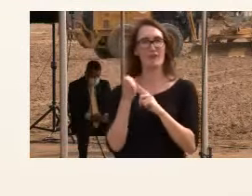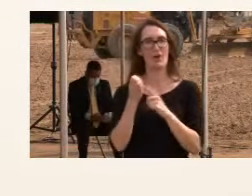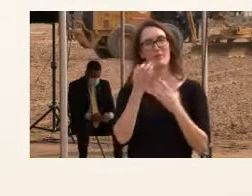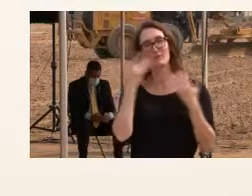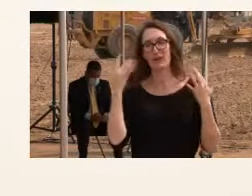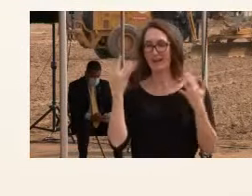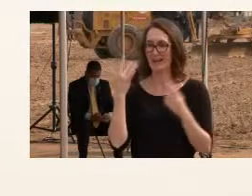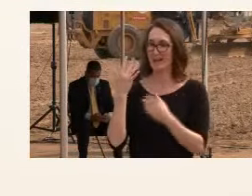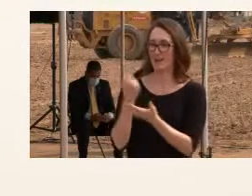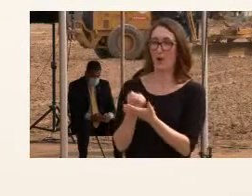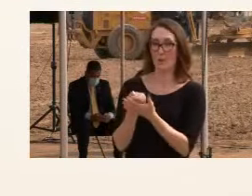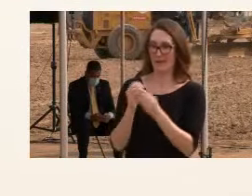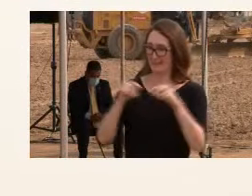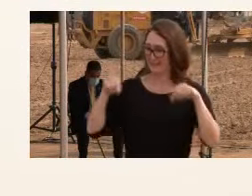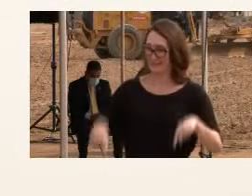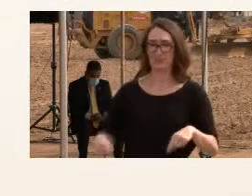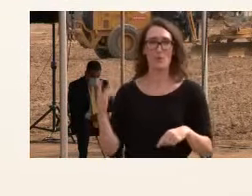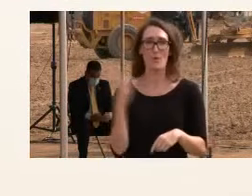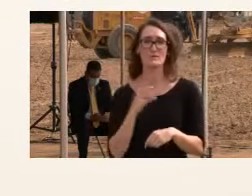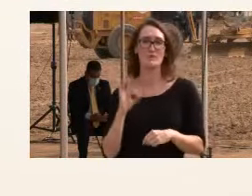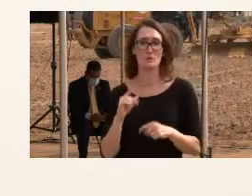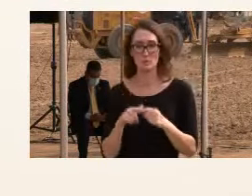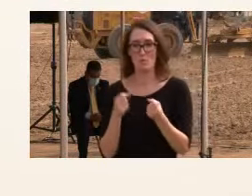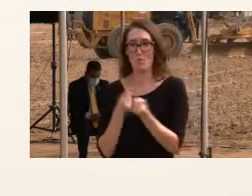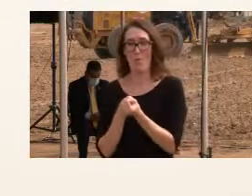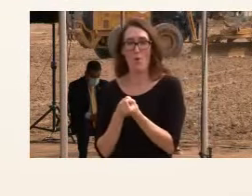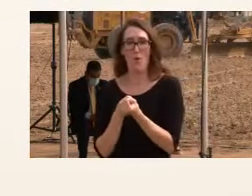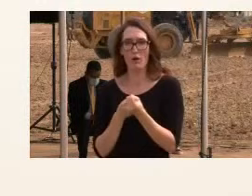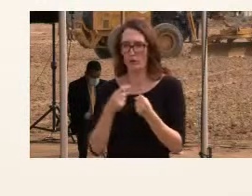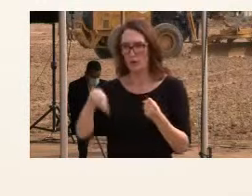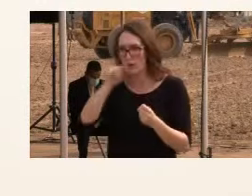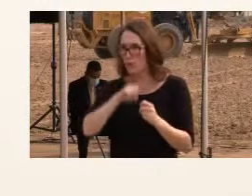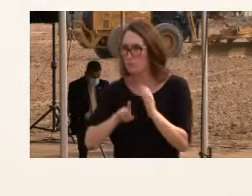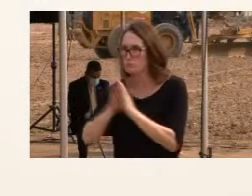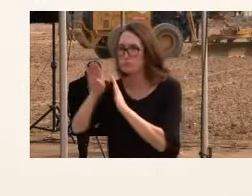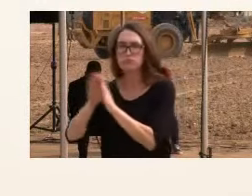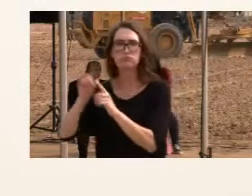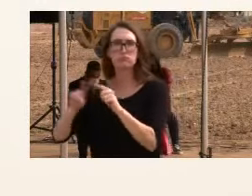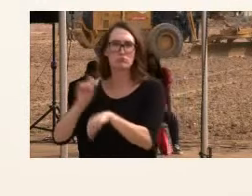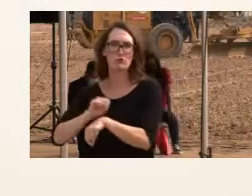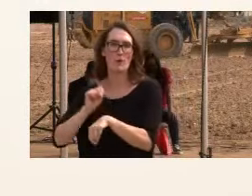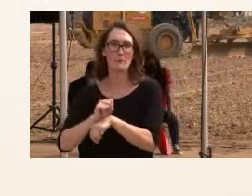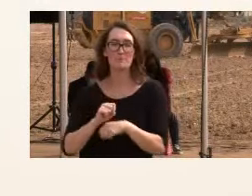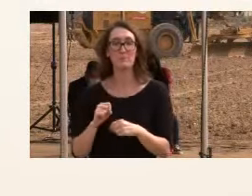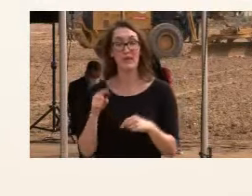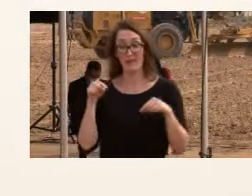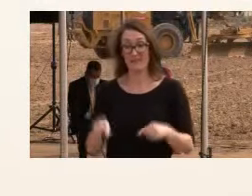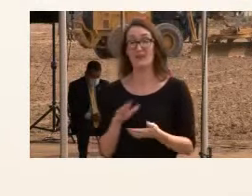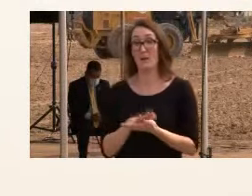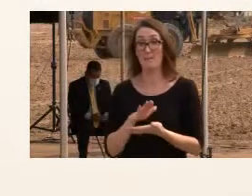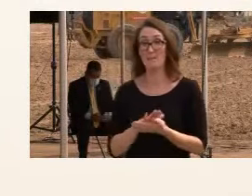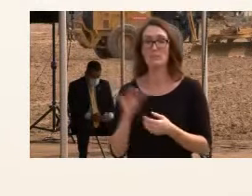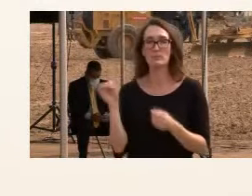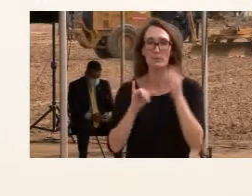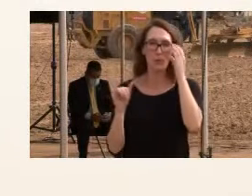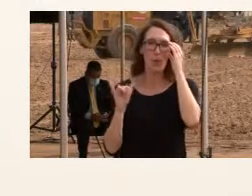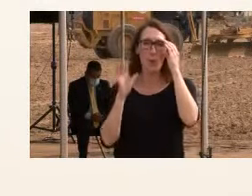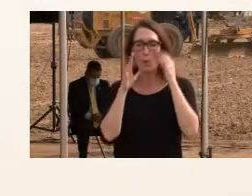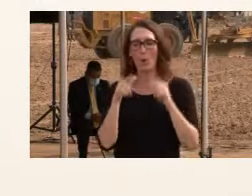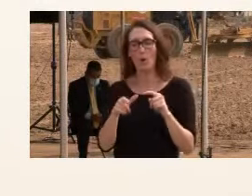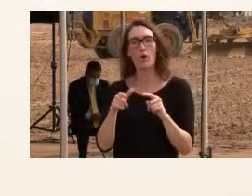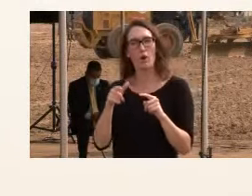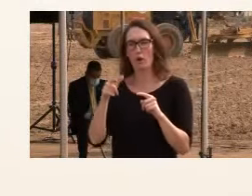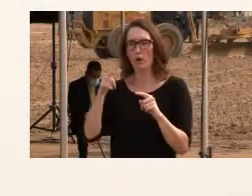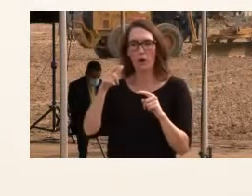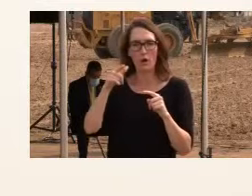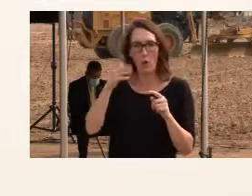right here in West Fresno to support the community for high-road jobs. The new satellite campus will also serve as a magnet core to